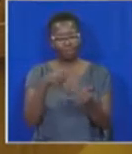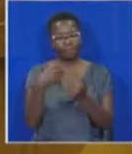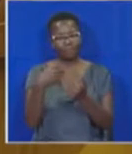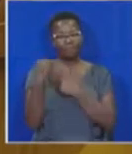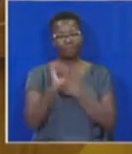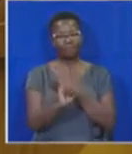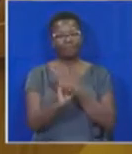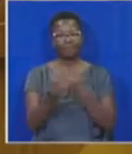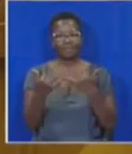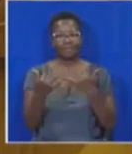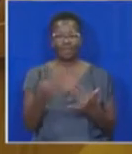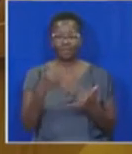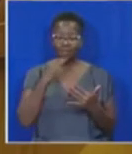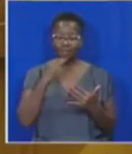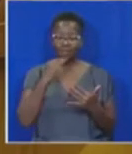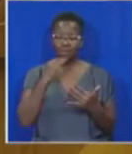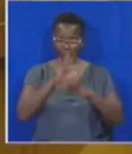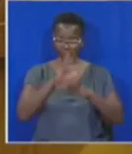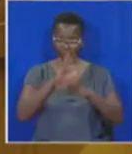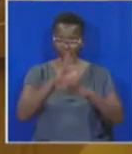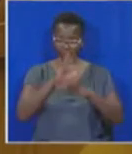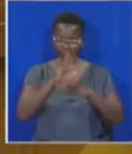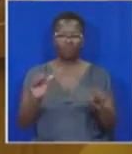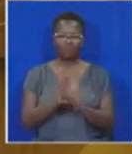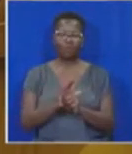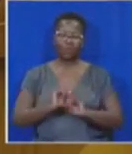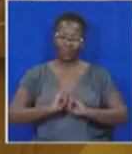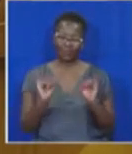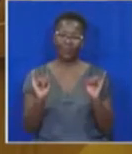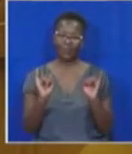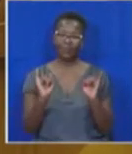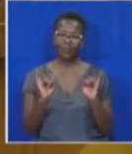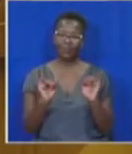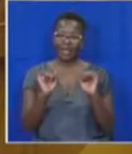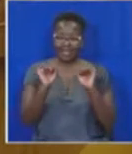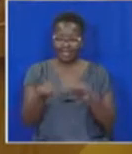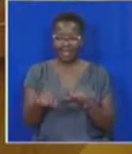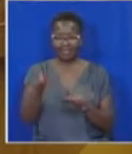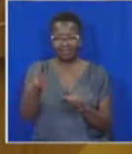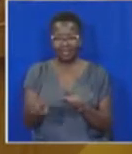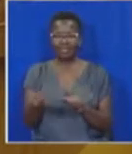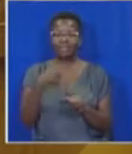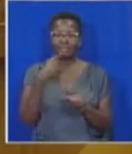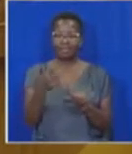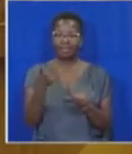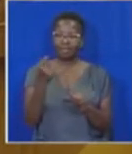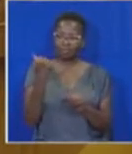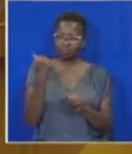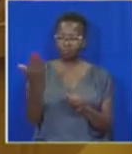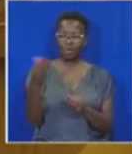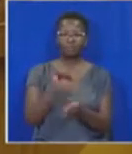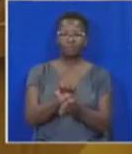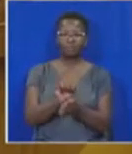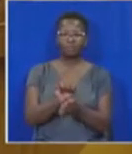is a national tragedy. We are all implicated in some way. Yes, there must be political, civil, and criminal